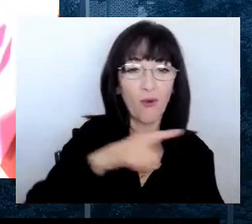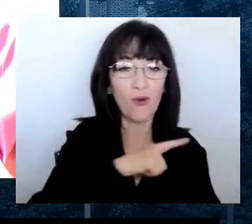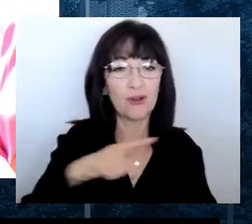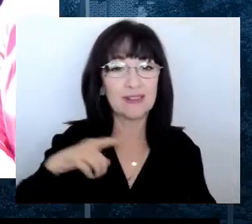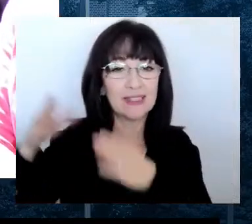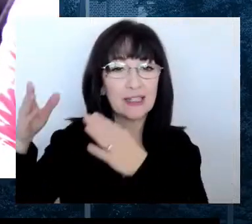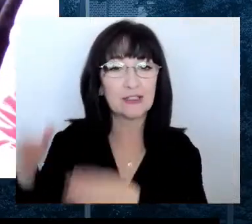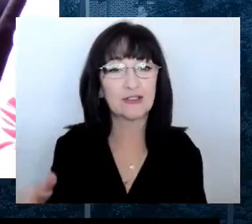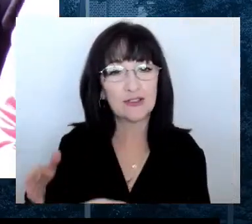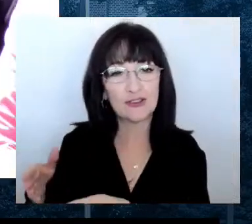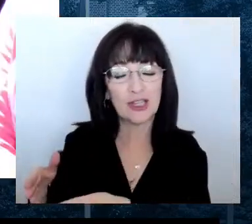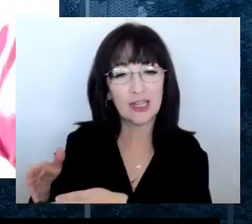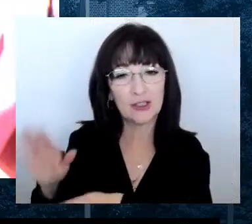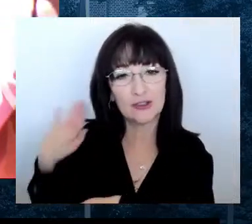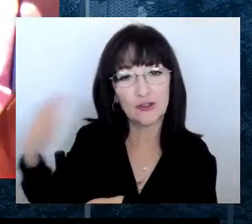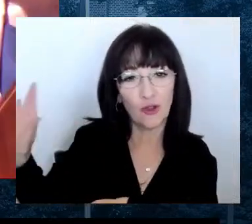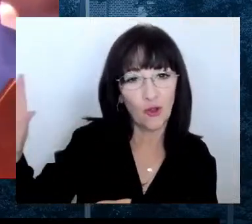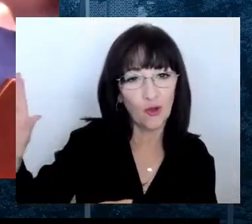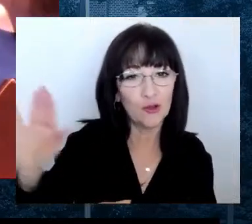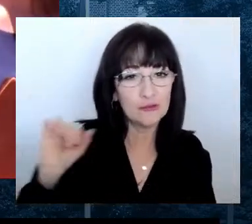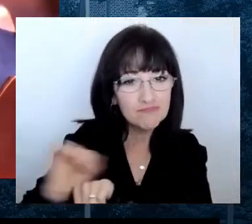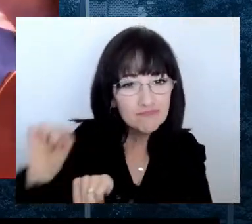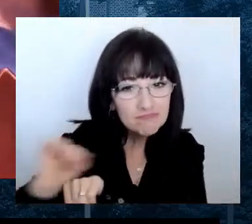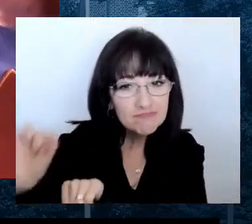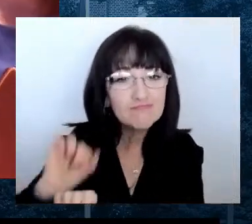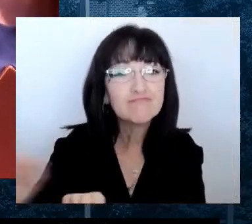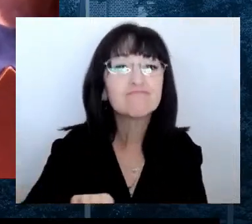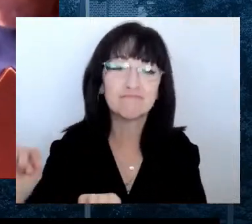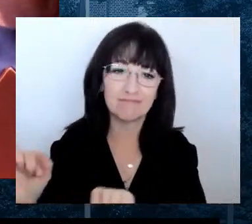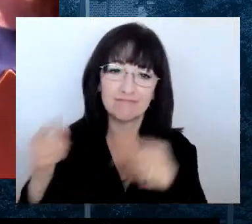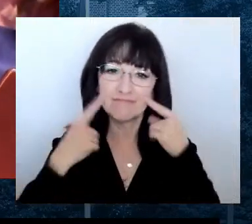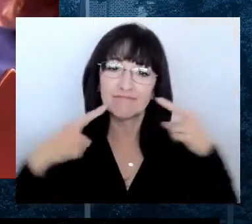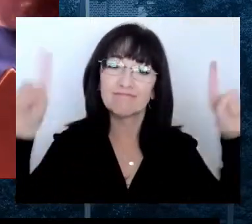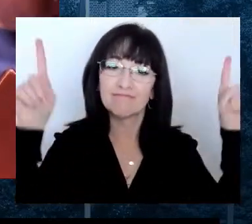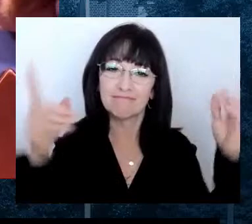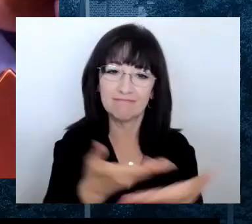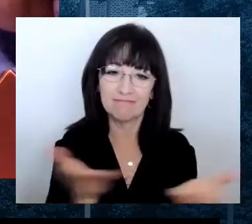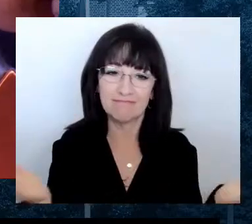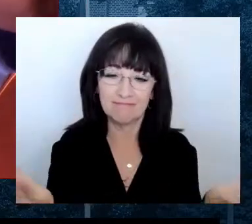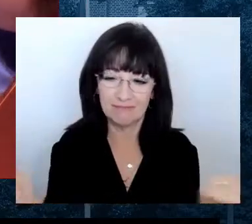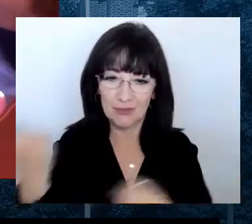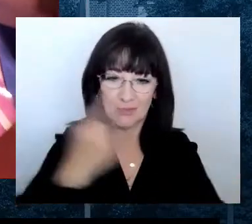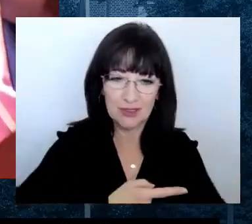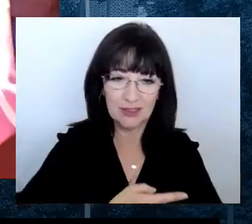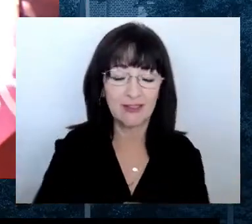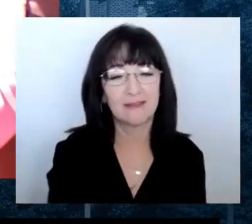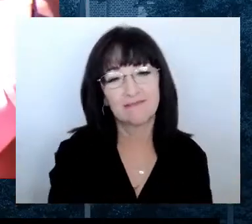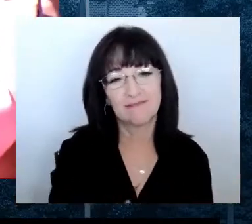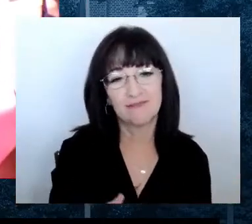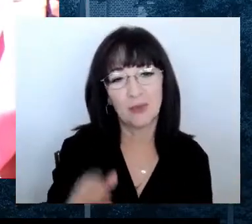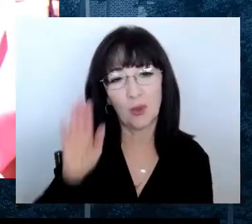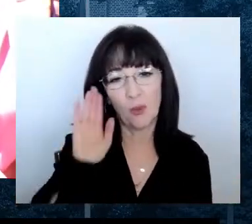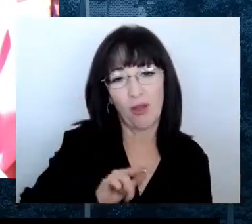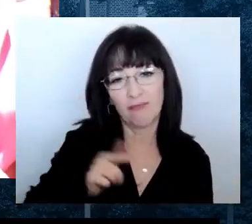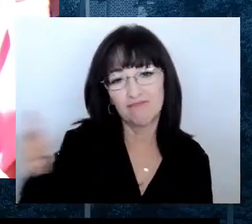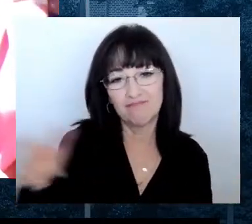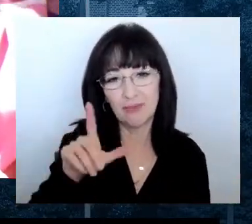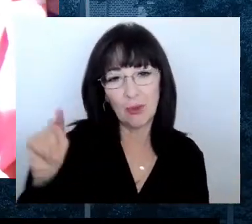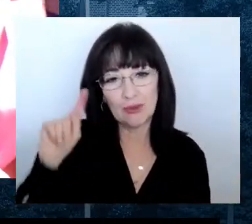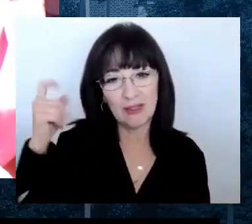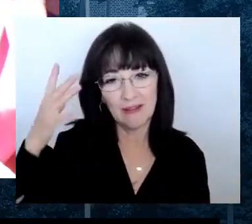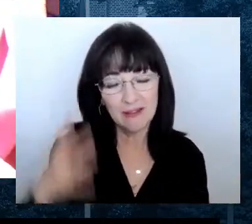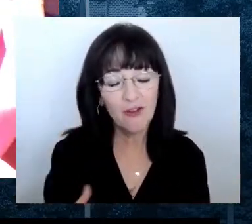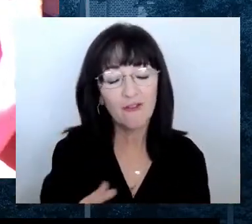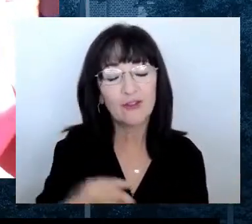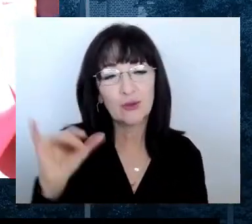in a couple minutes. I just want to kick it off before we turn it over to the Lieutenant Governor, then to the majority, the sponsors of